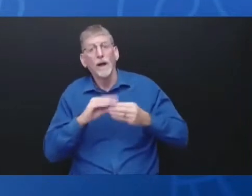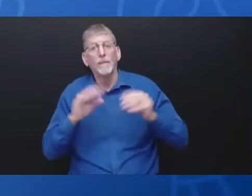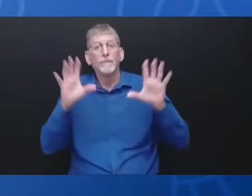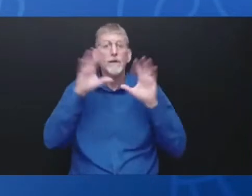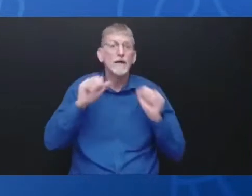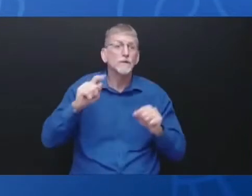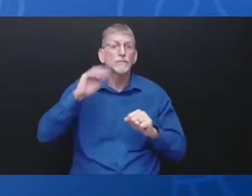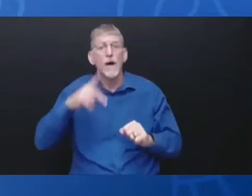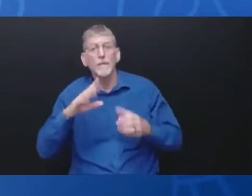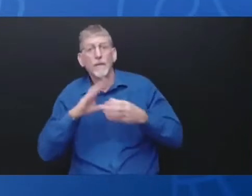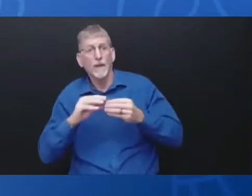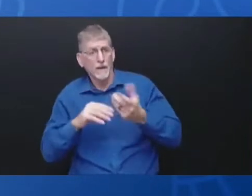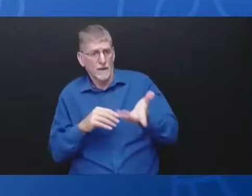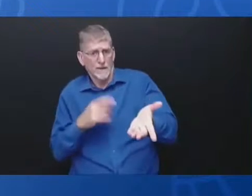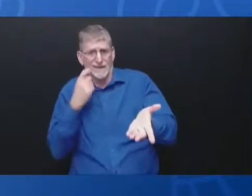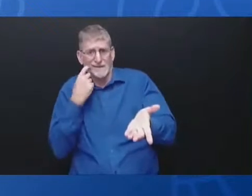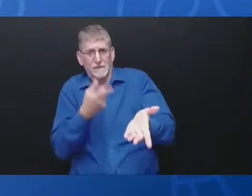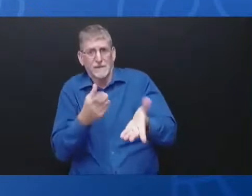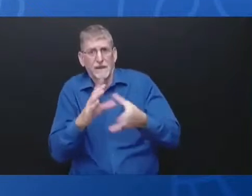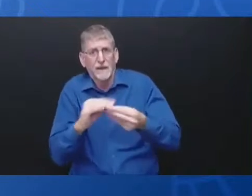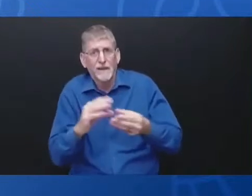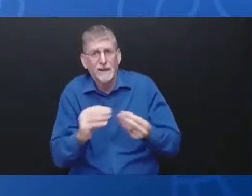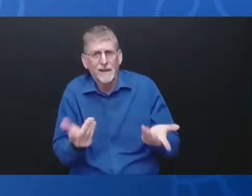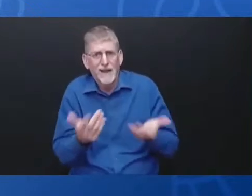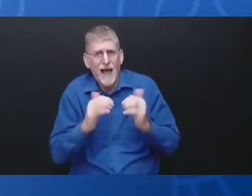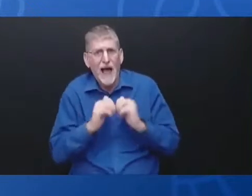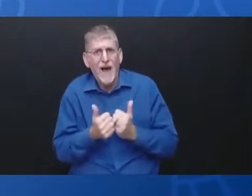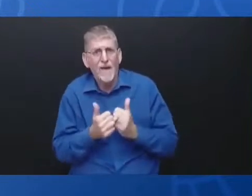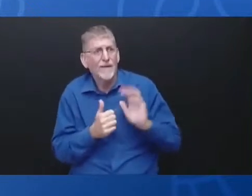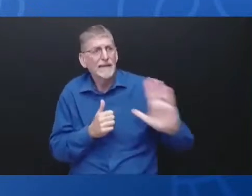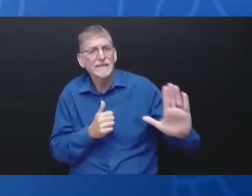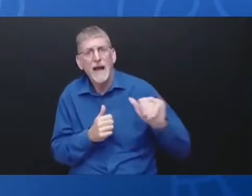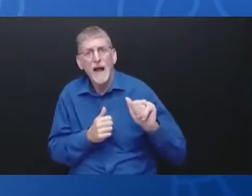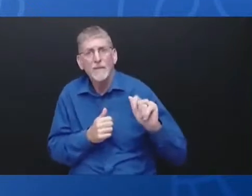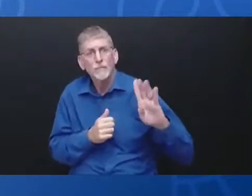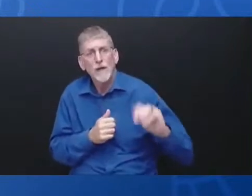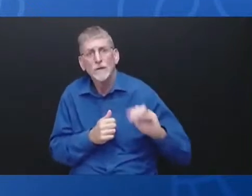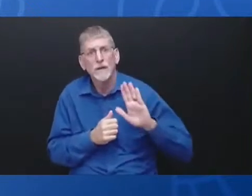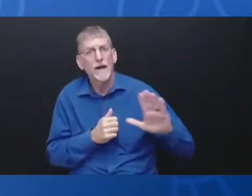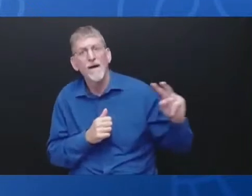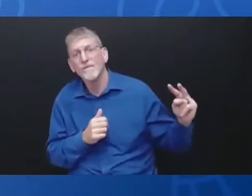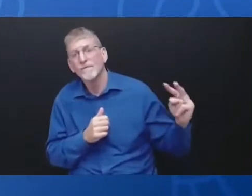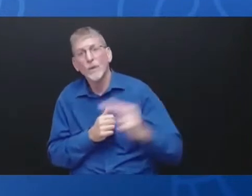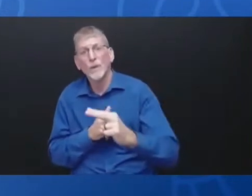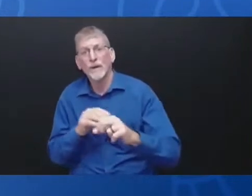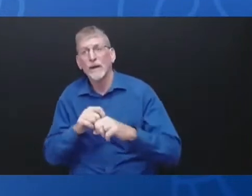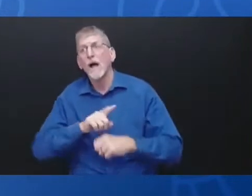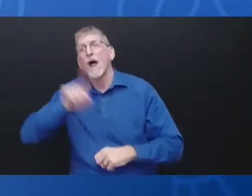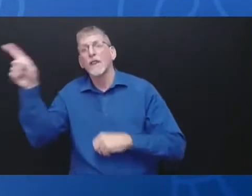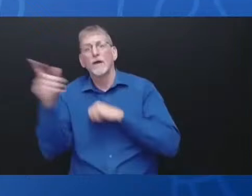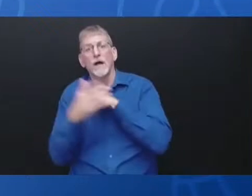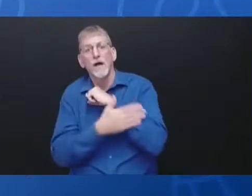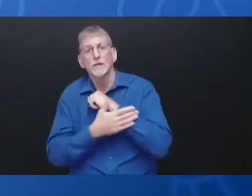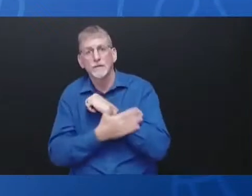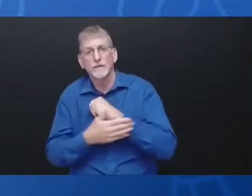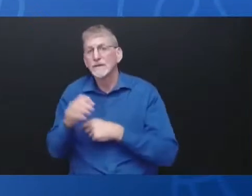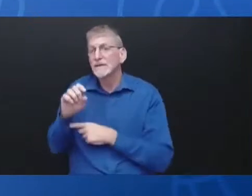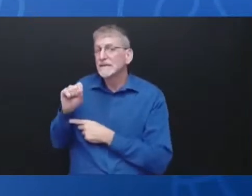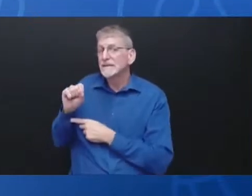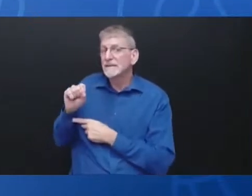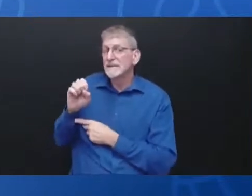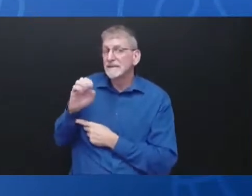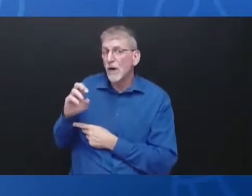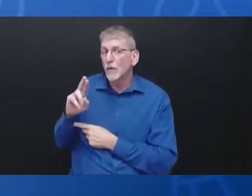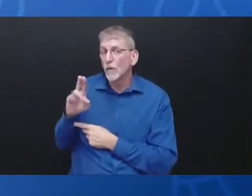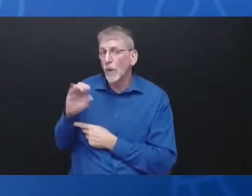his administration views the nature of what's happening in another country. And Secretary Rubio, of course, follows through with his vision and the nature